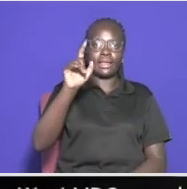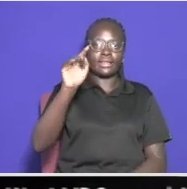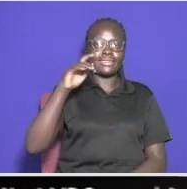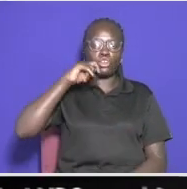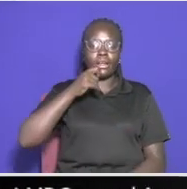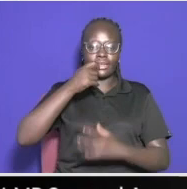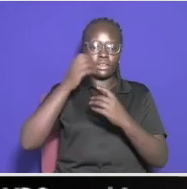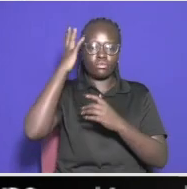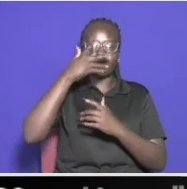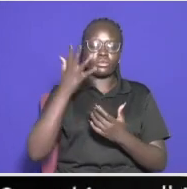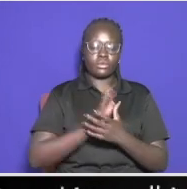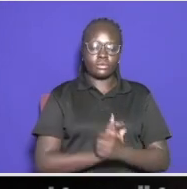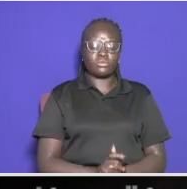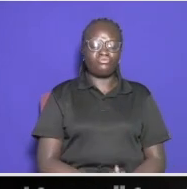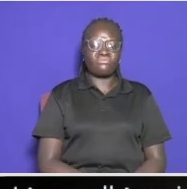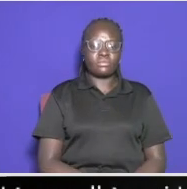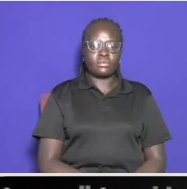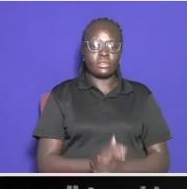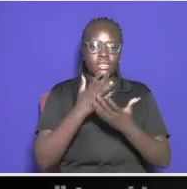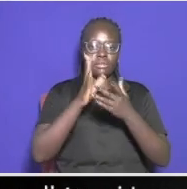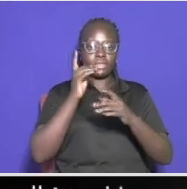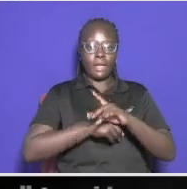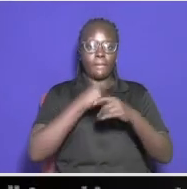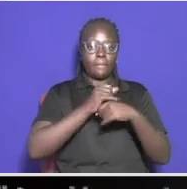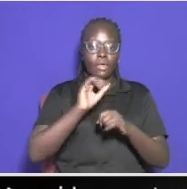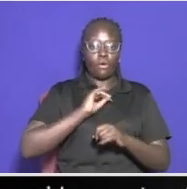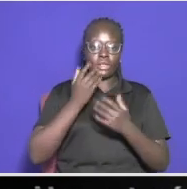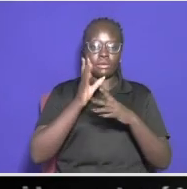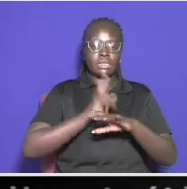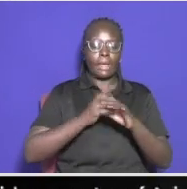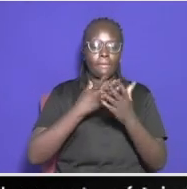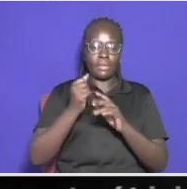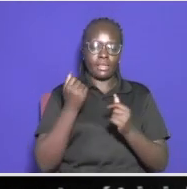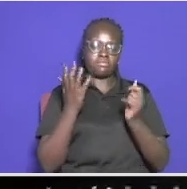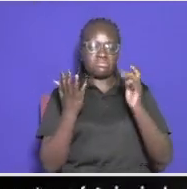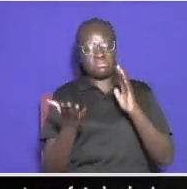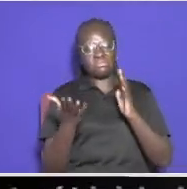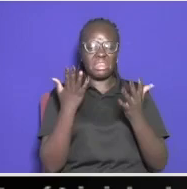So sometimes I make my own, sometimes I buy. Depends.